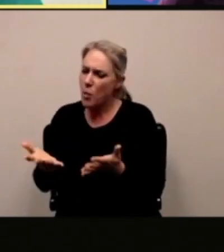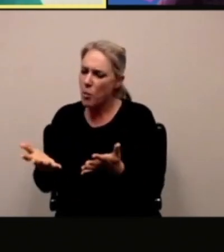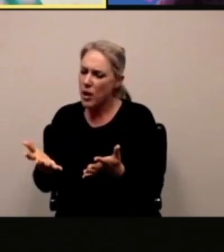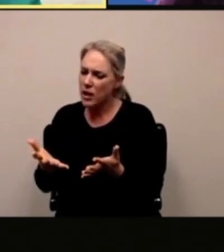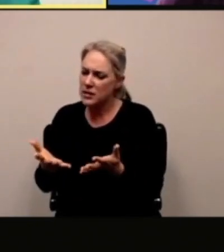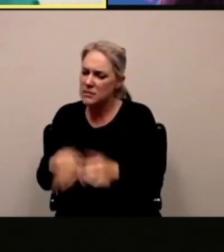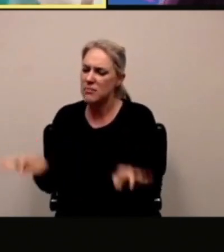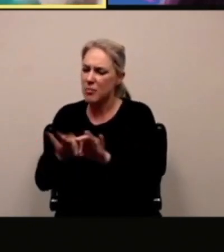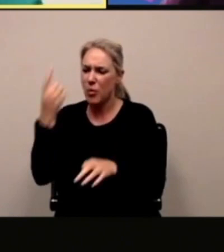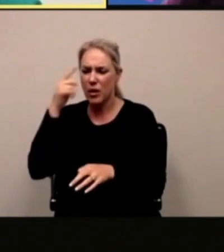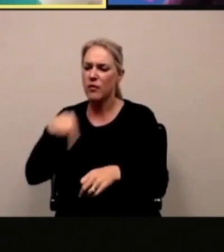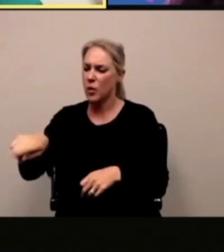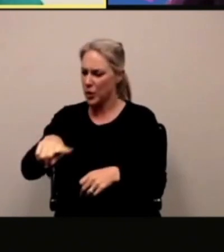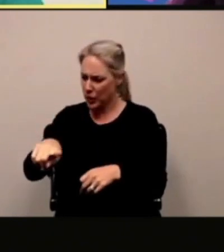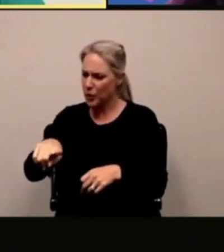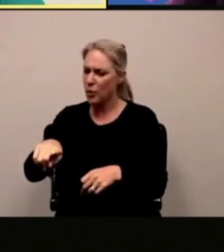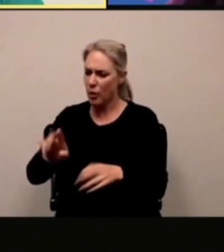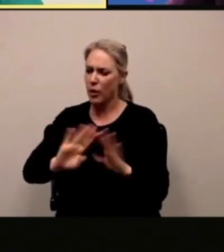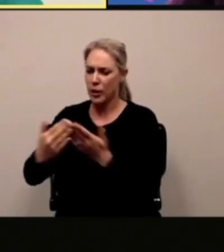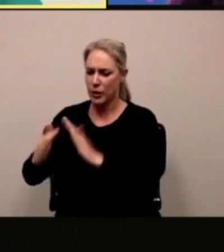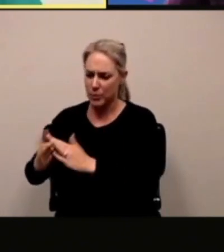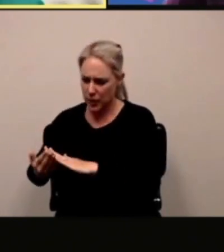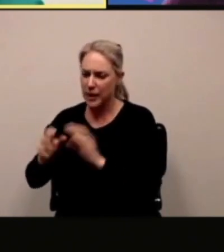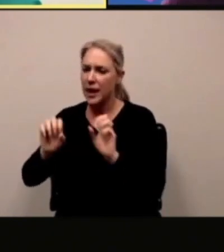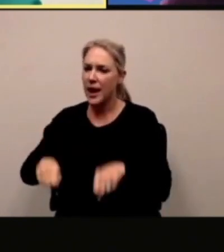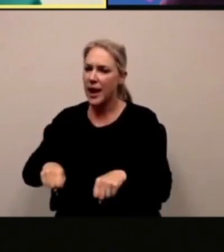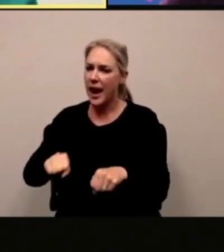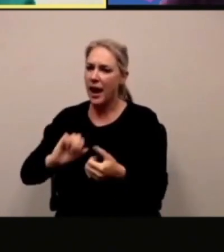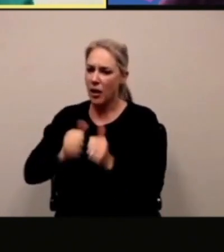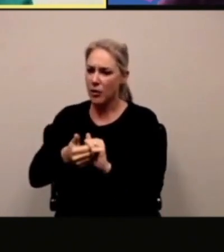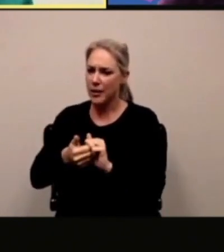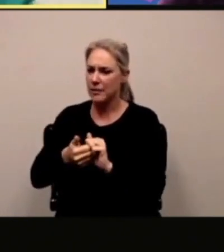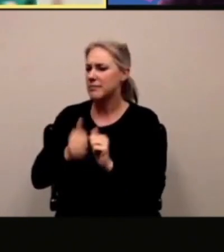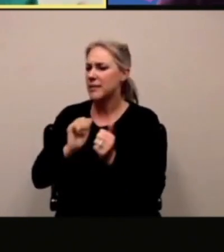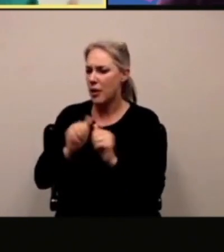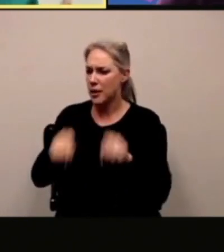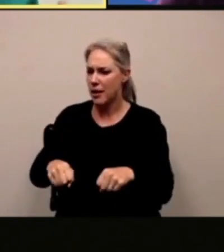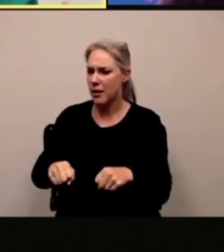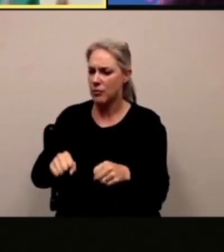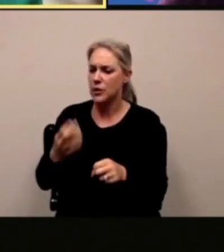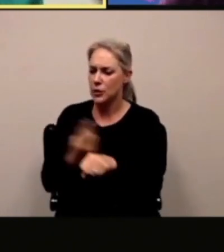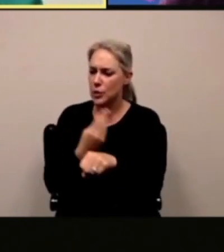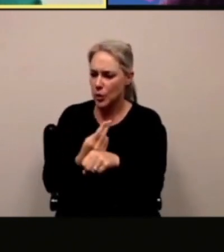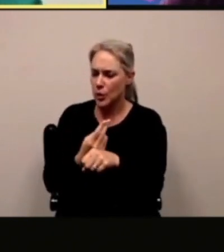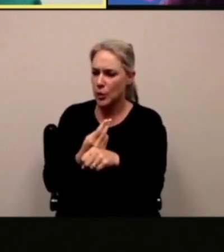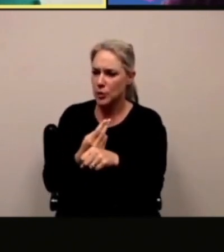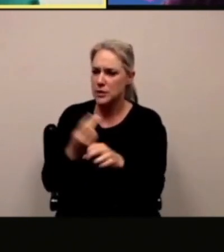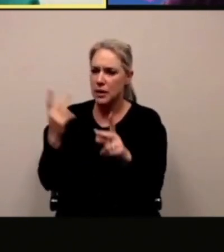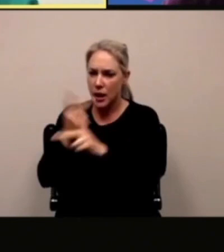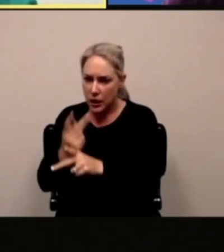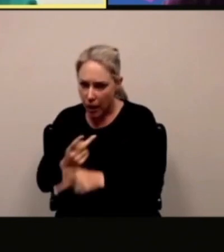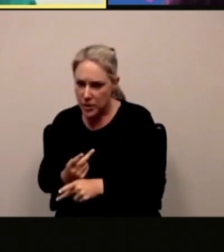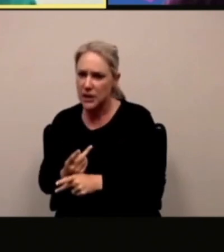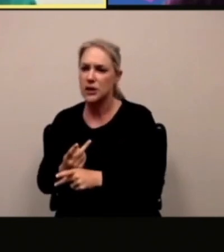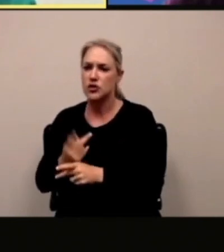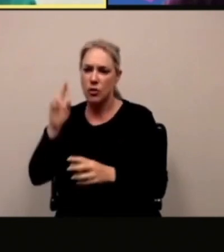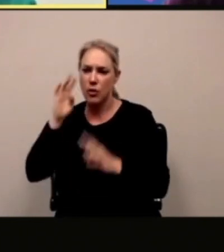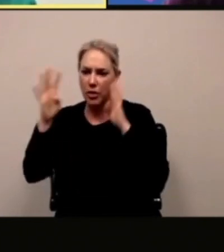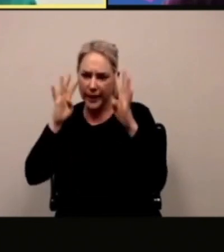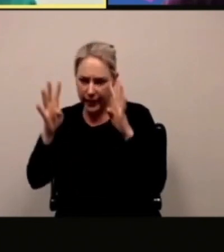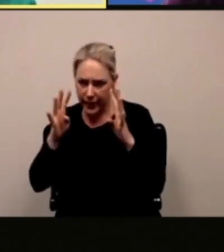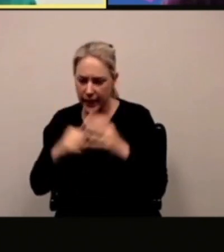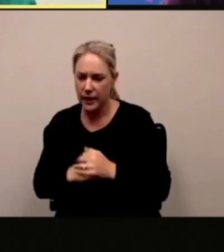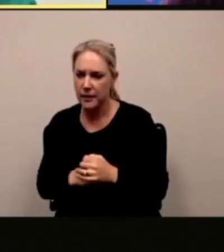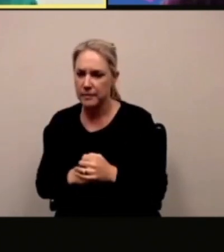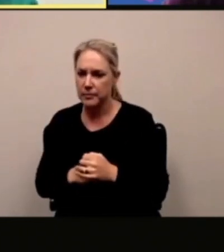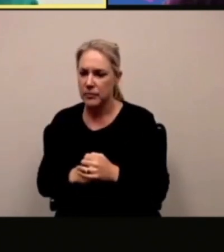community? What are some problems? How do you think that we can use computational thinking or computer science to advocate or to push for that? And I think once you kind of get the